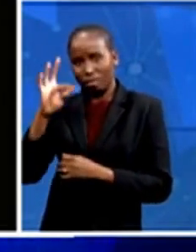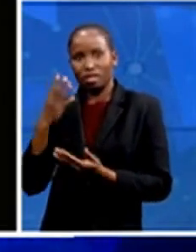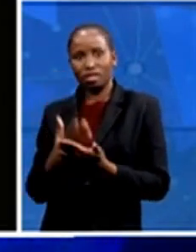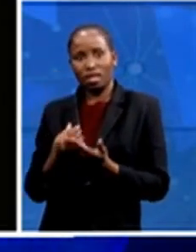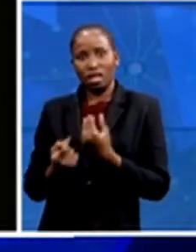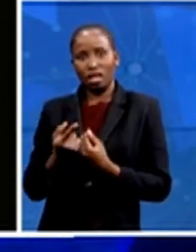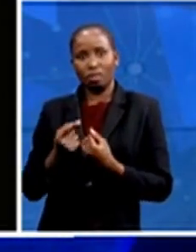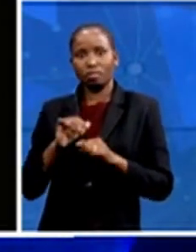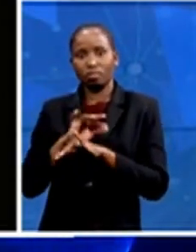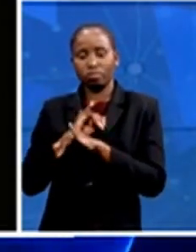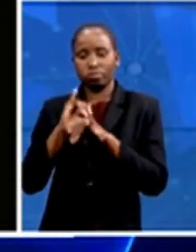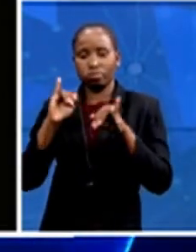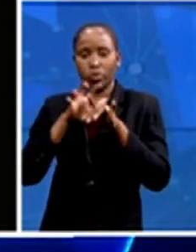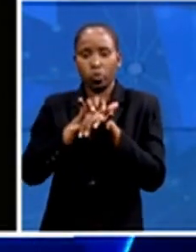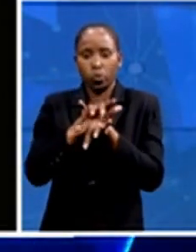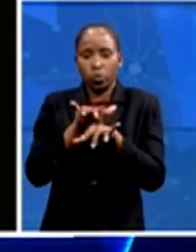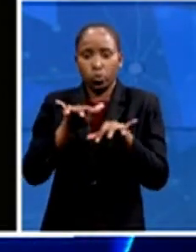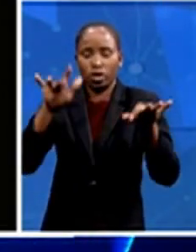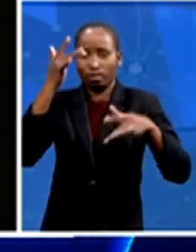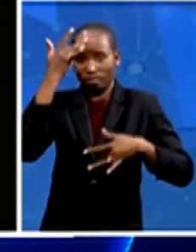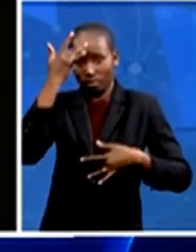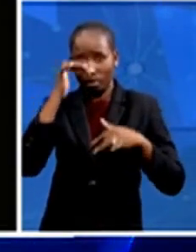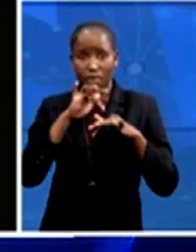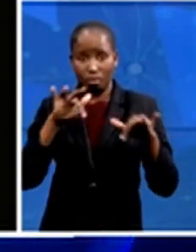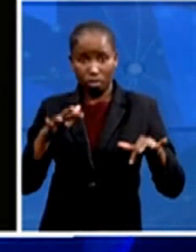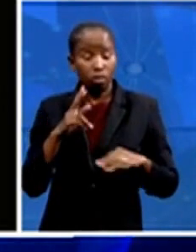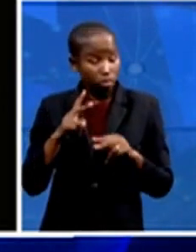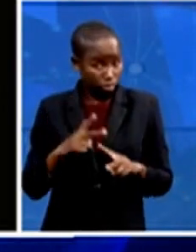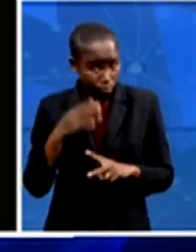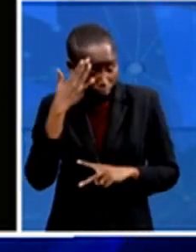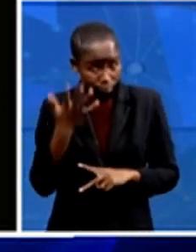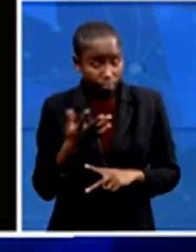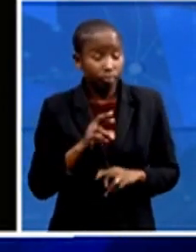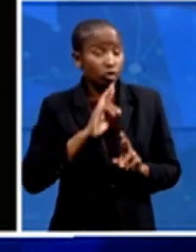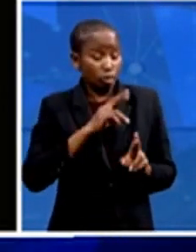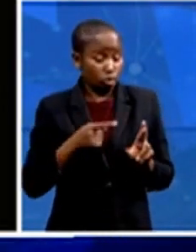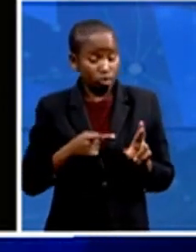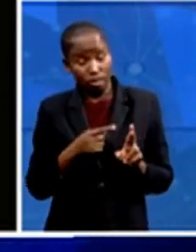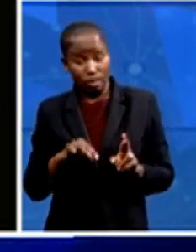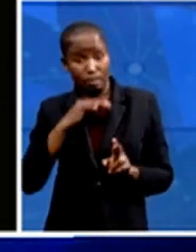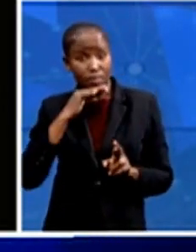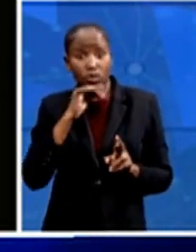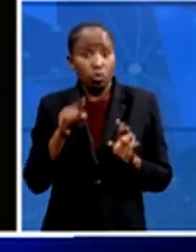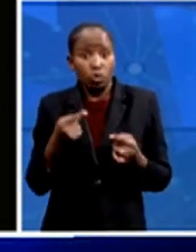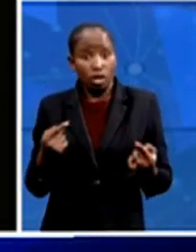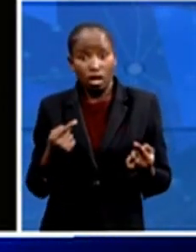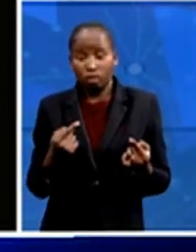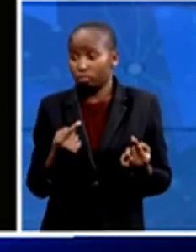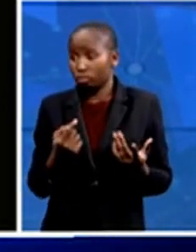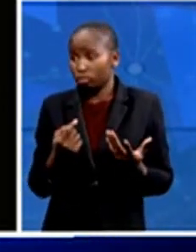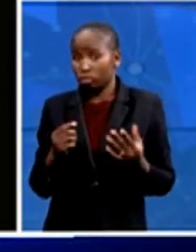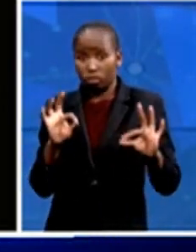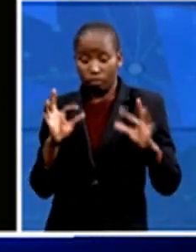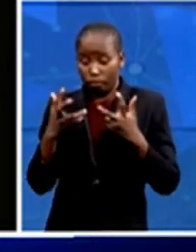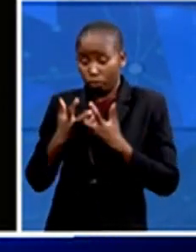course, according to that report, it would not be feasible for political parties to actually campaign under